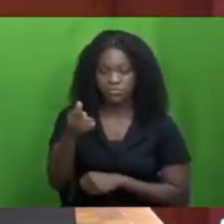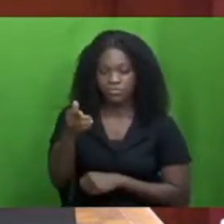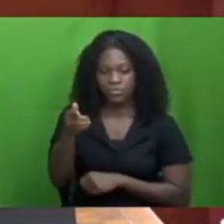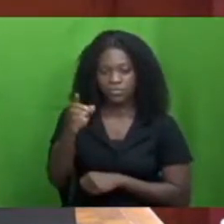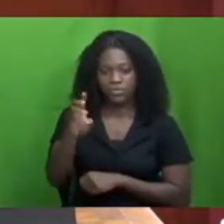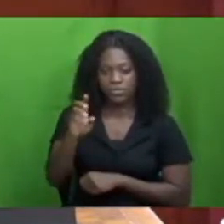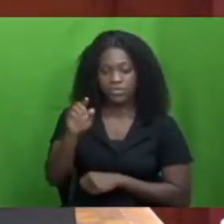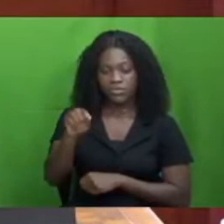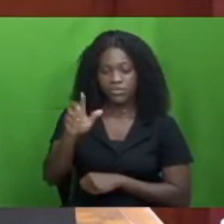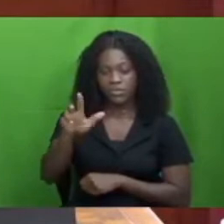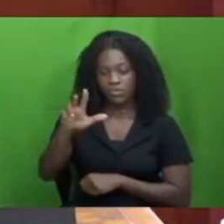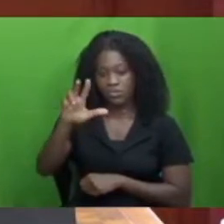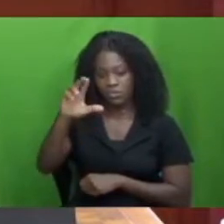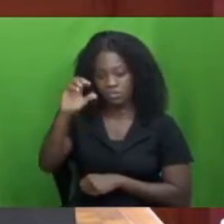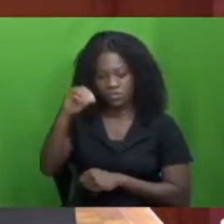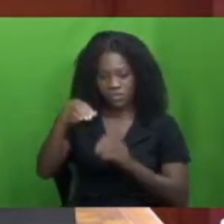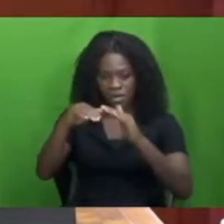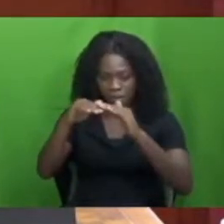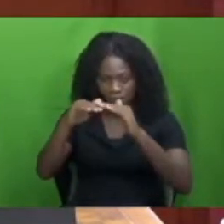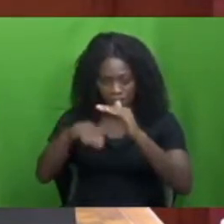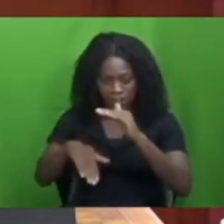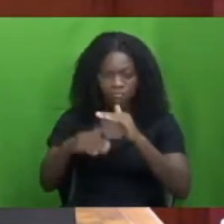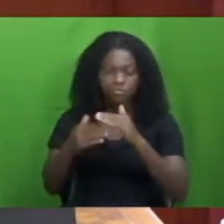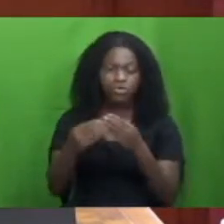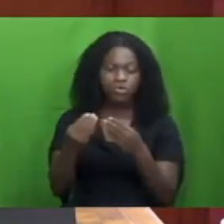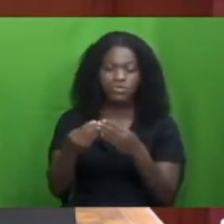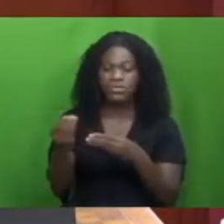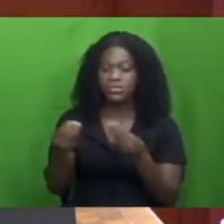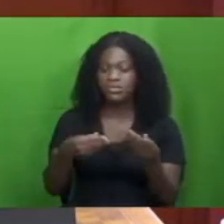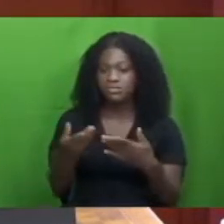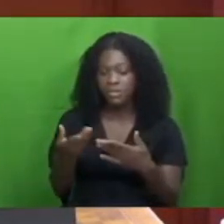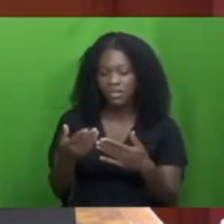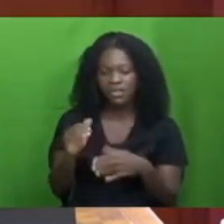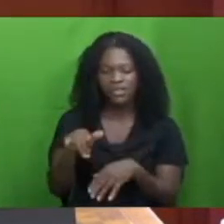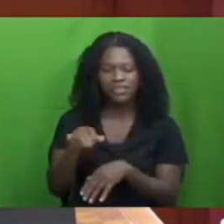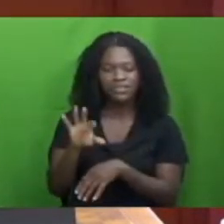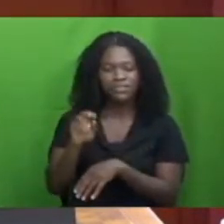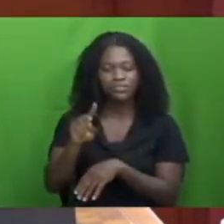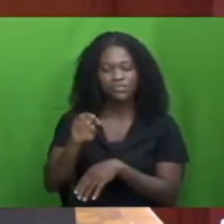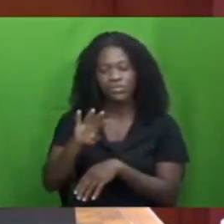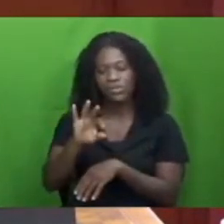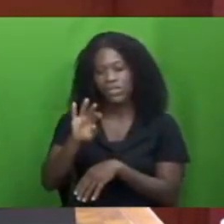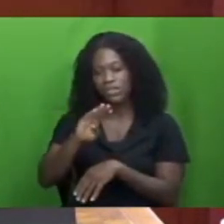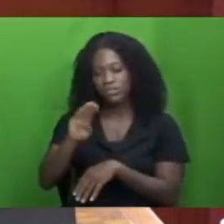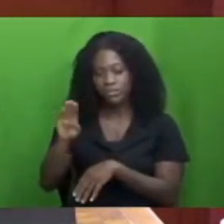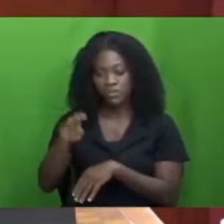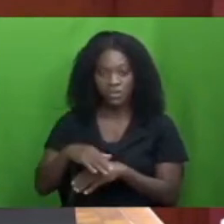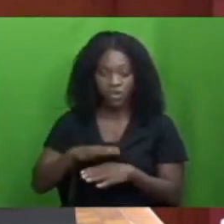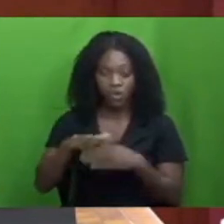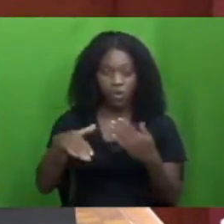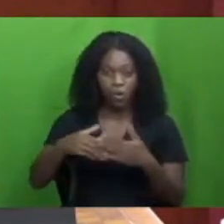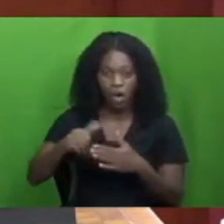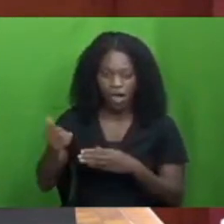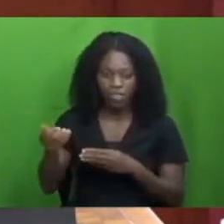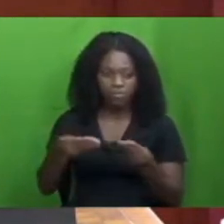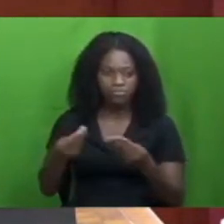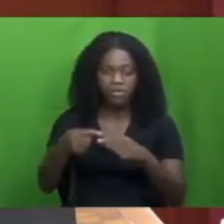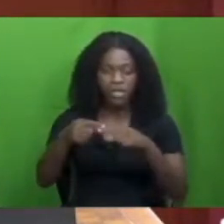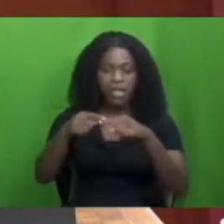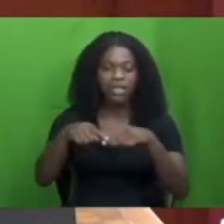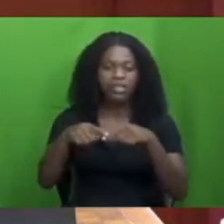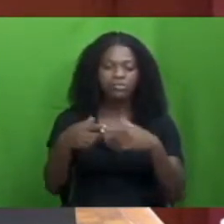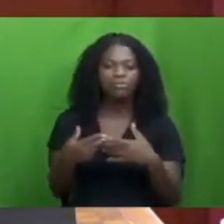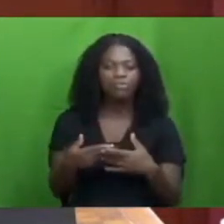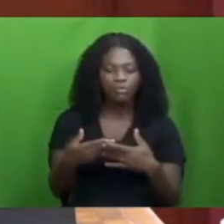26.3% below the program expenditure of 92.9 billion. All other expenditure lines were contained within